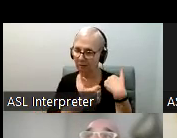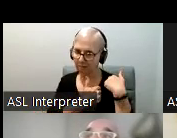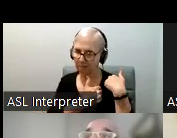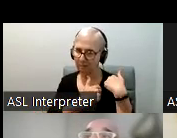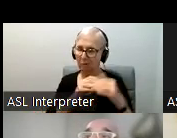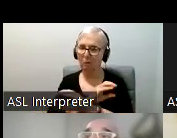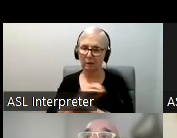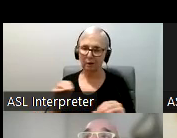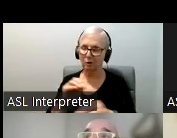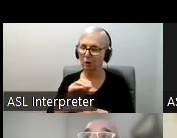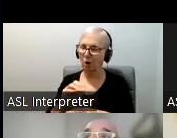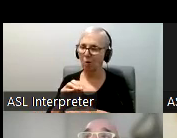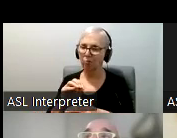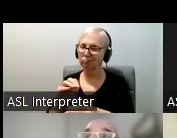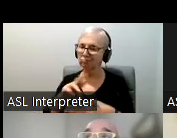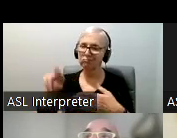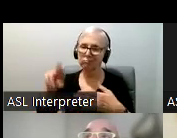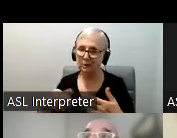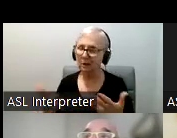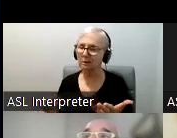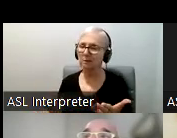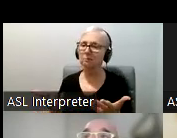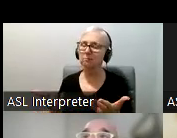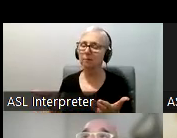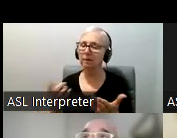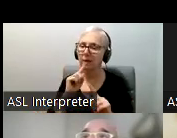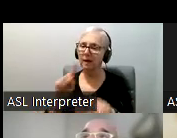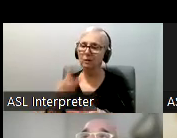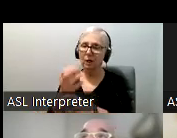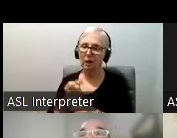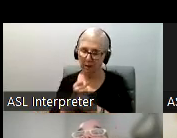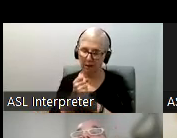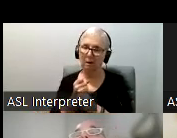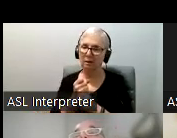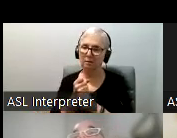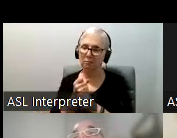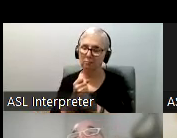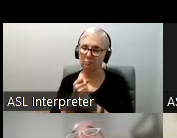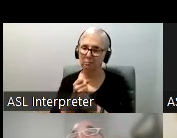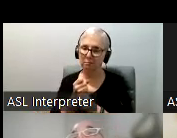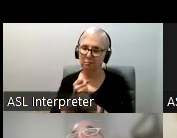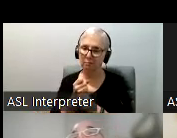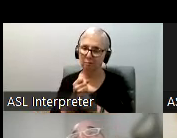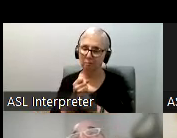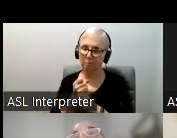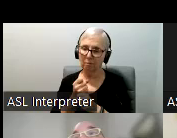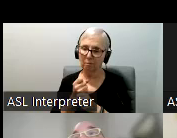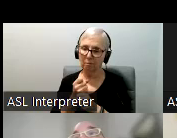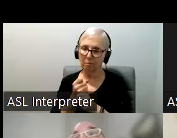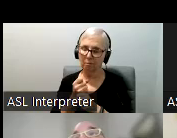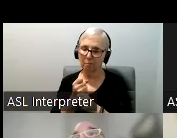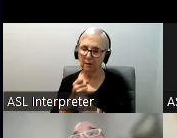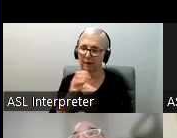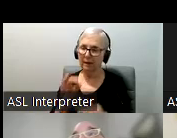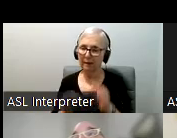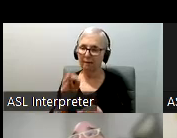no consequence? And the answer that I got, and I don't know how this is going to reflect, and I'm just saying, like, if